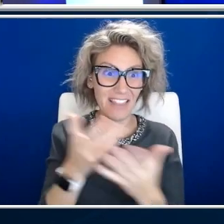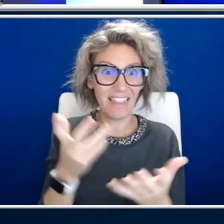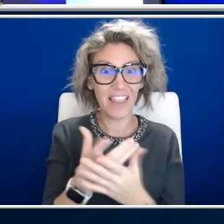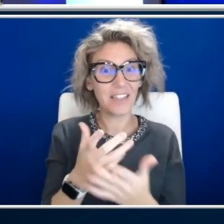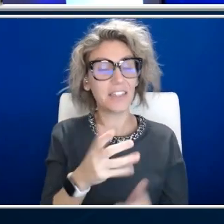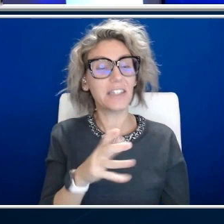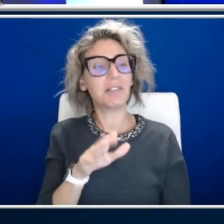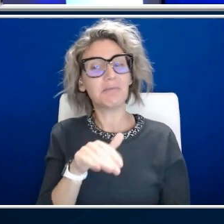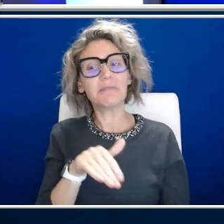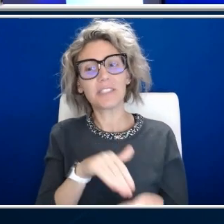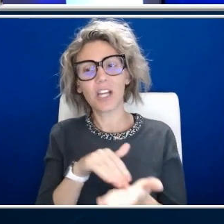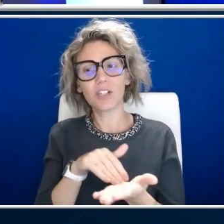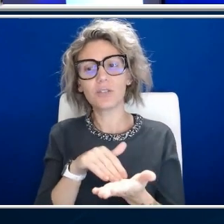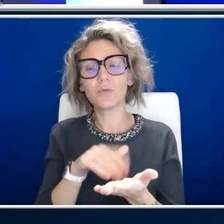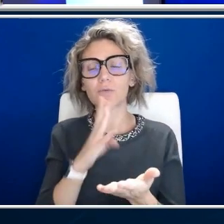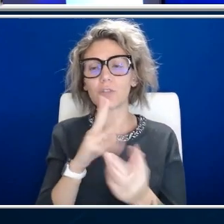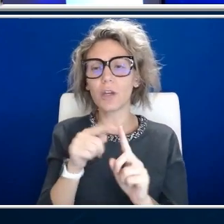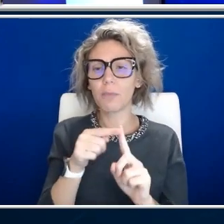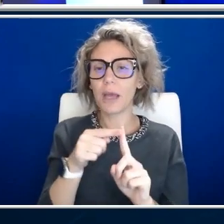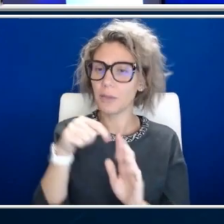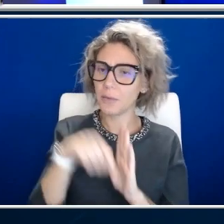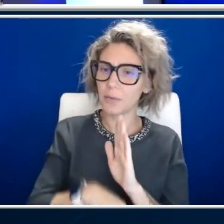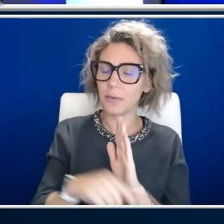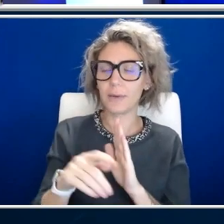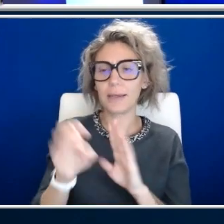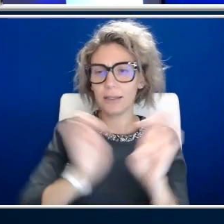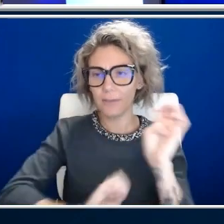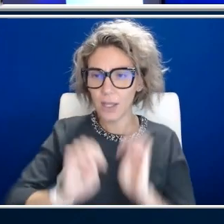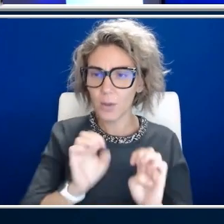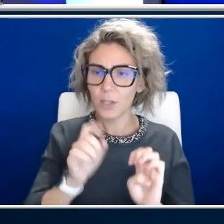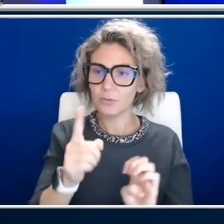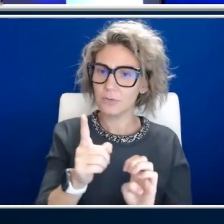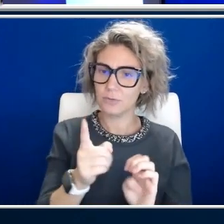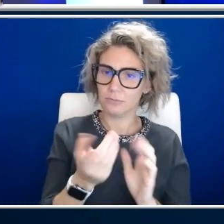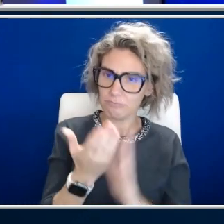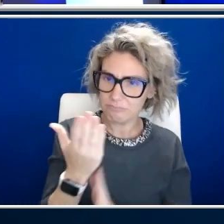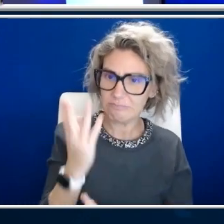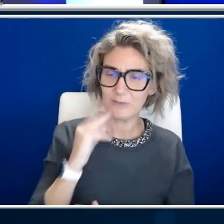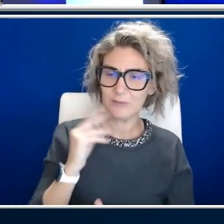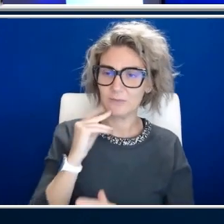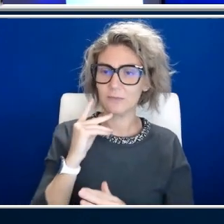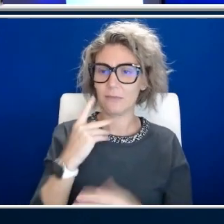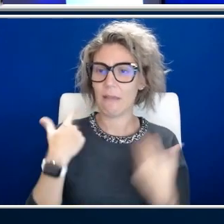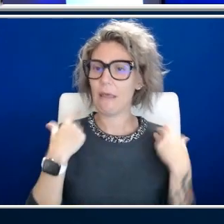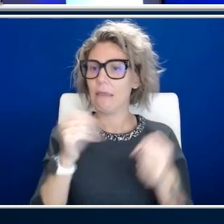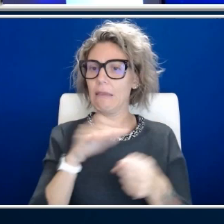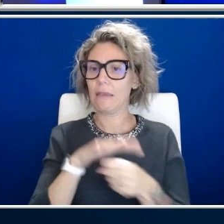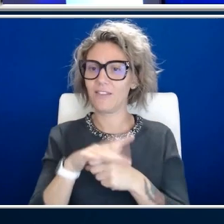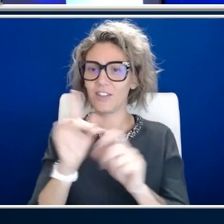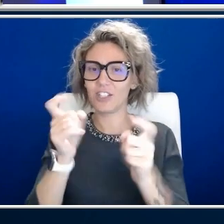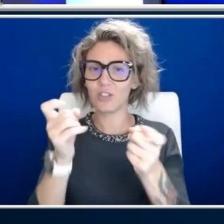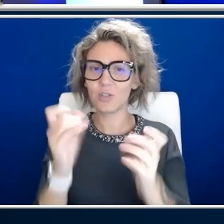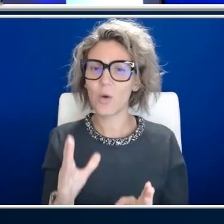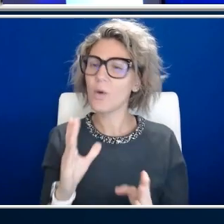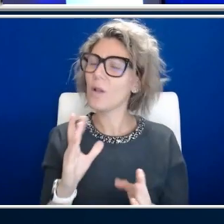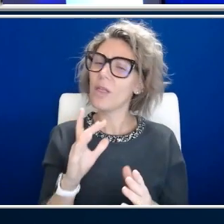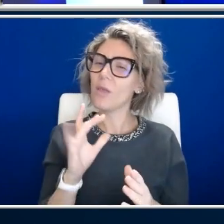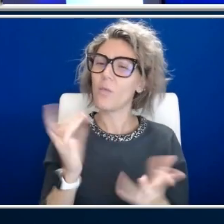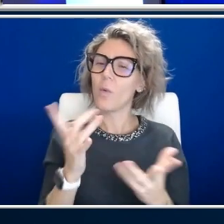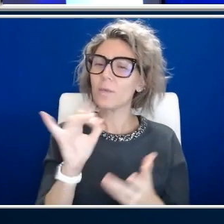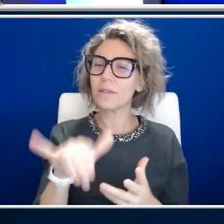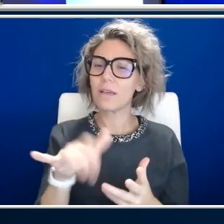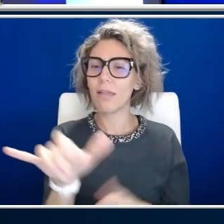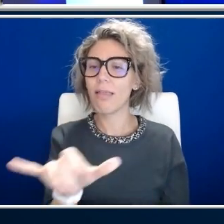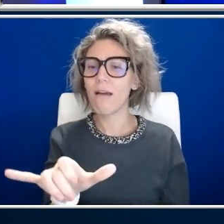Audrey, about that intense evaluation that you go through to make sure that you're healthy enough to donate. What was that like for you? What surprised you going through